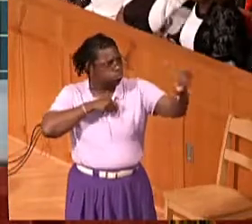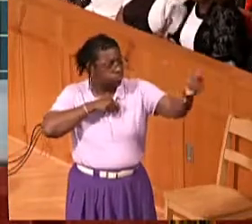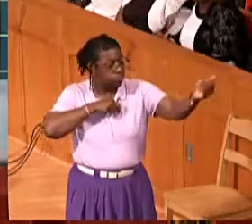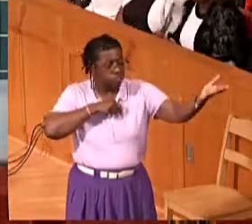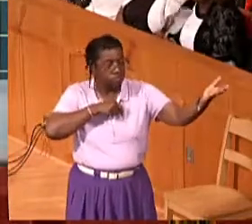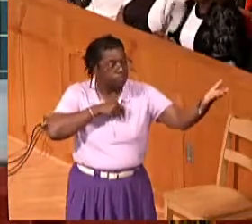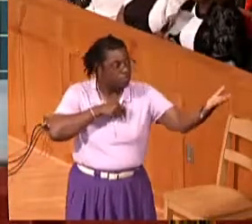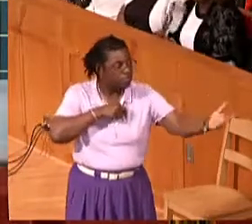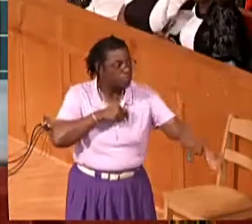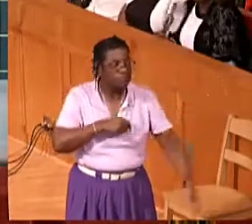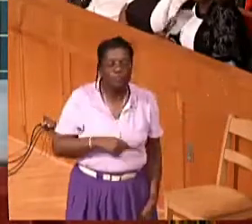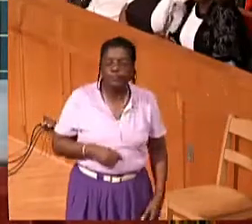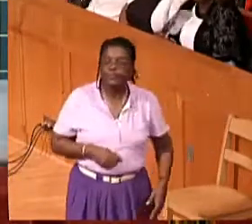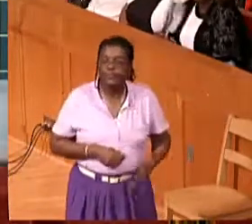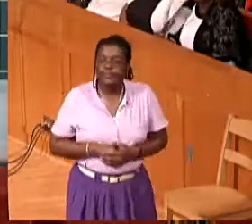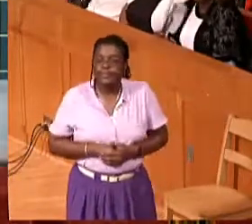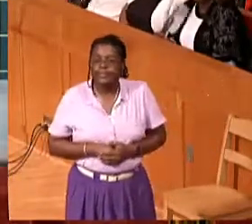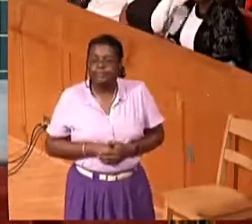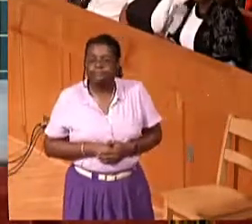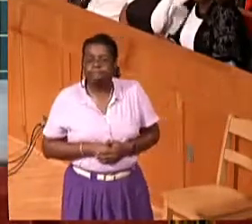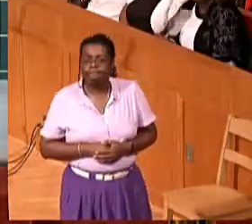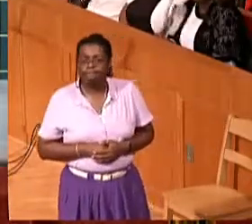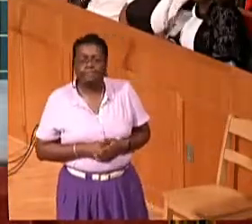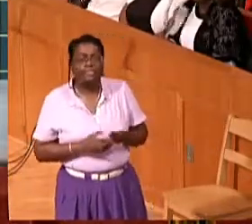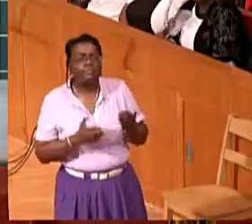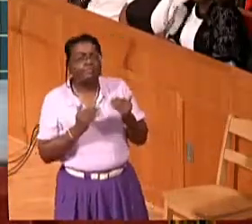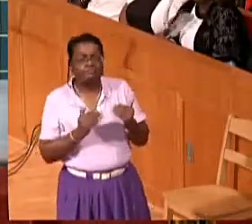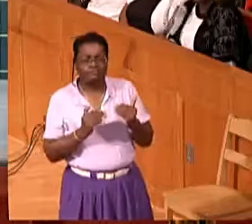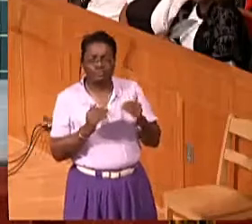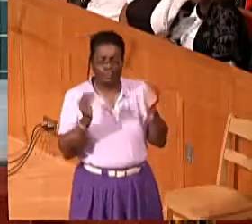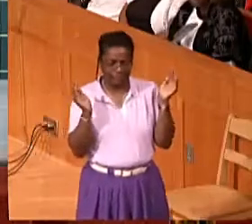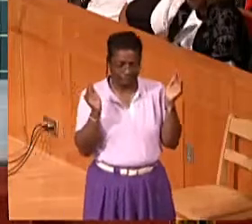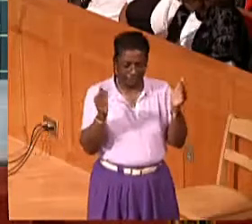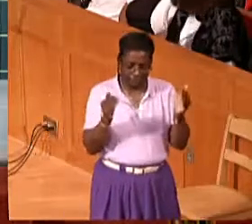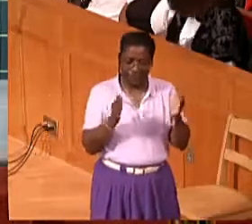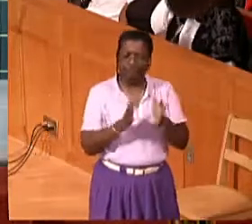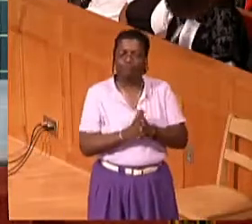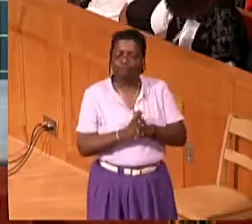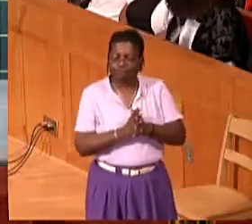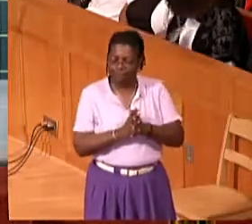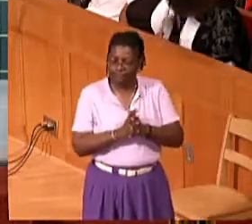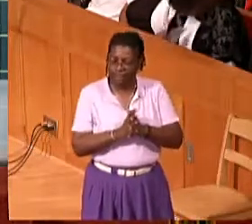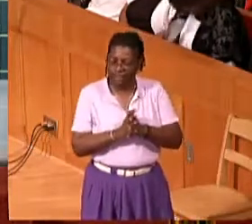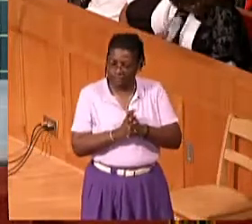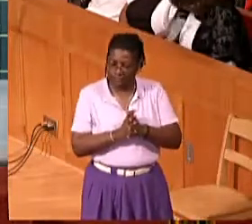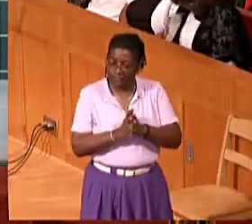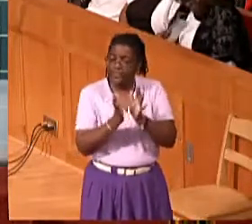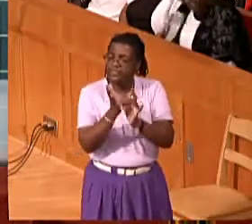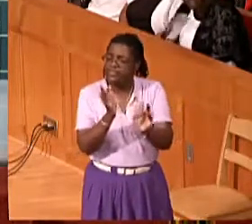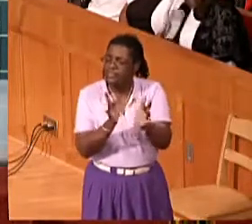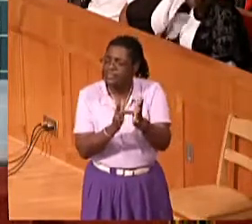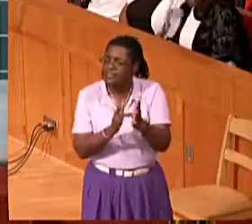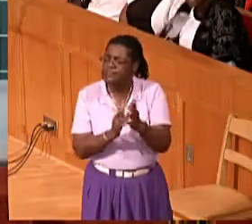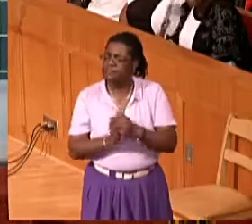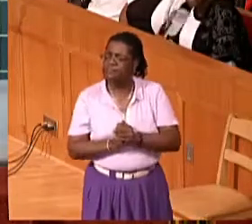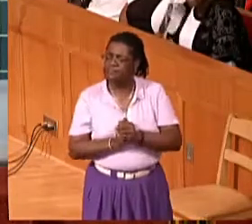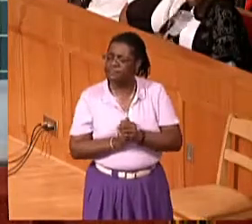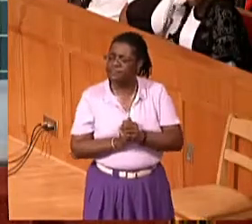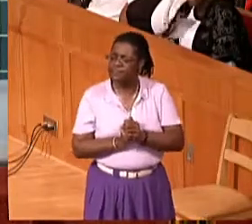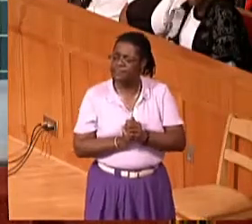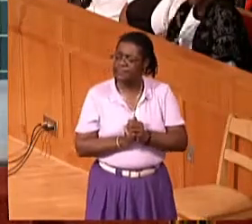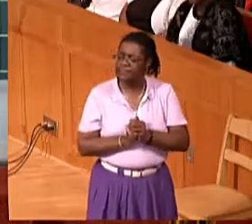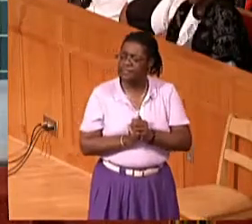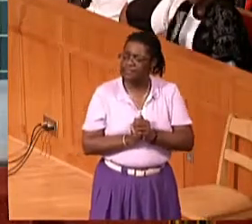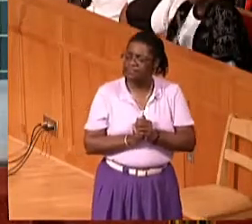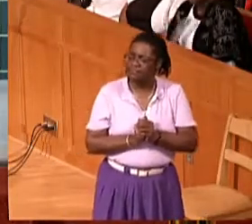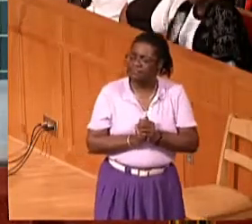so I can try to keep myself composed. Let me run down to the text real quick. Jesus, at this time of